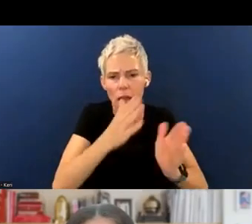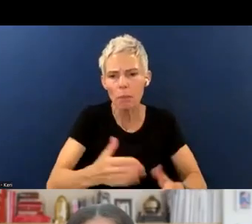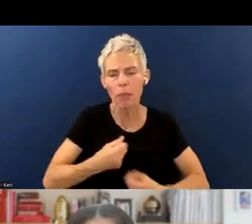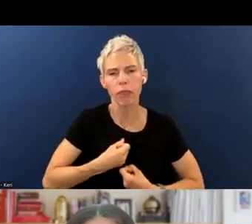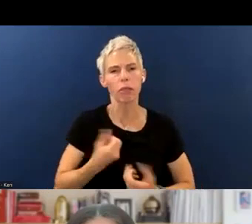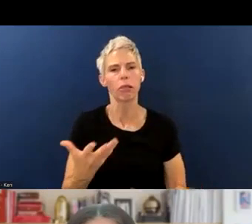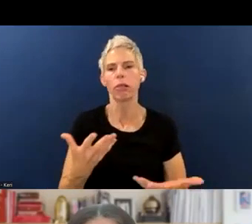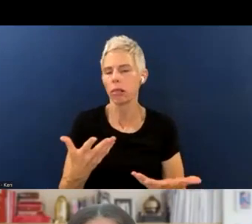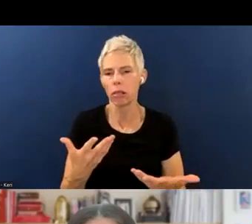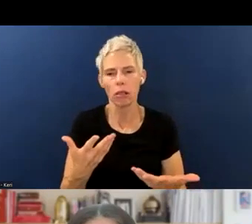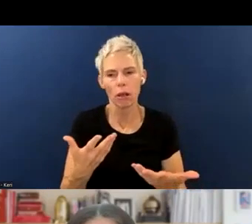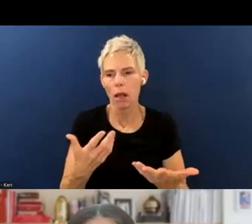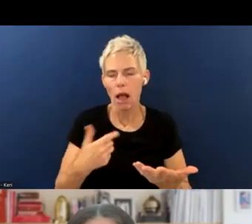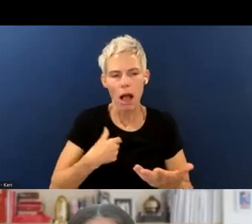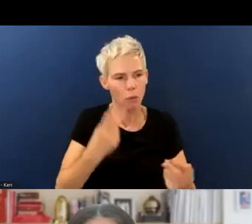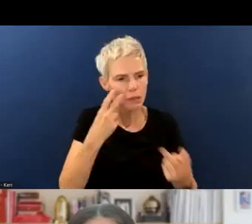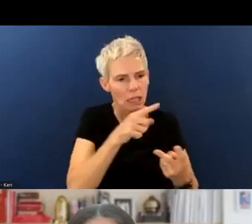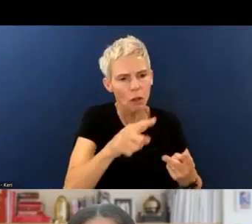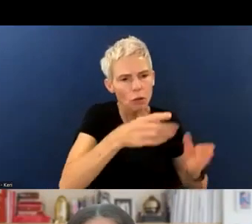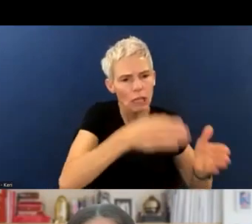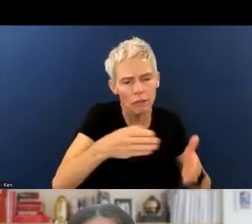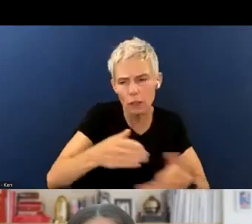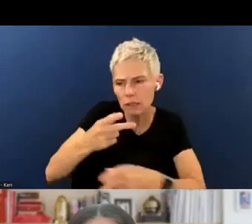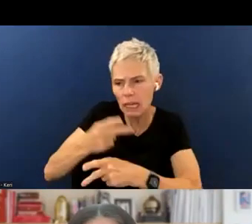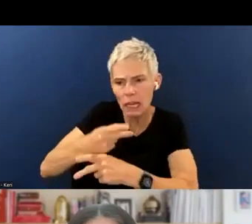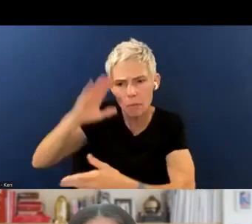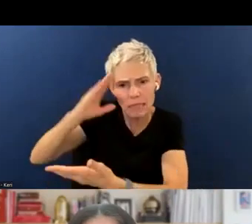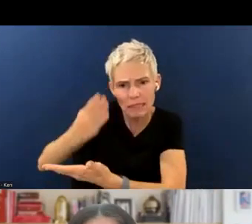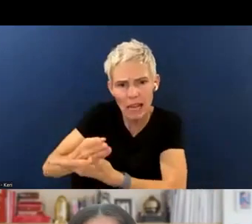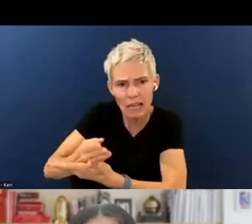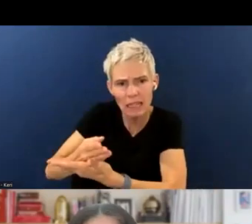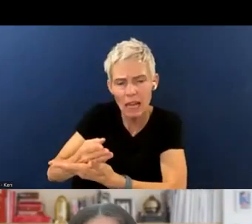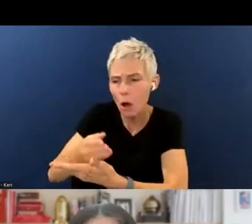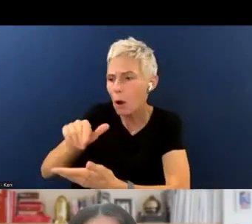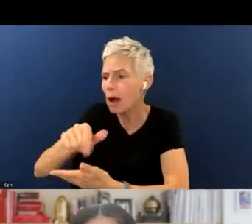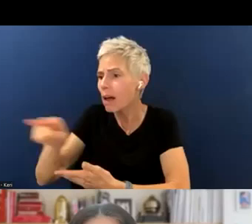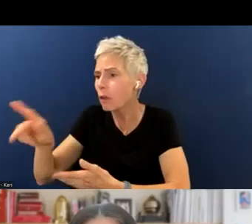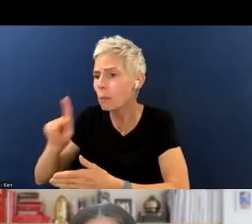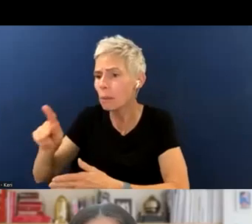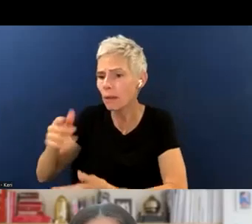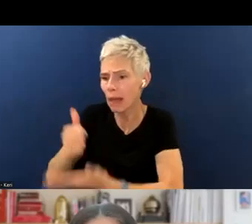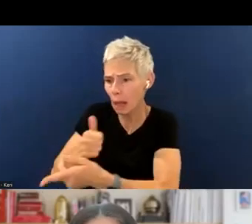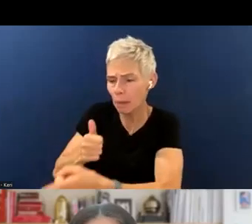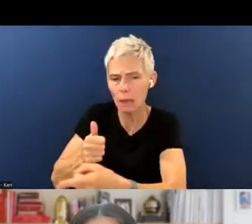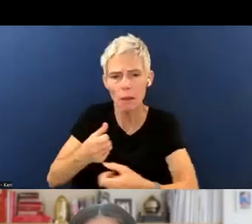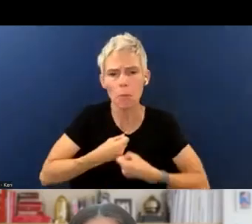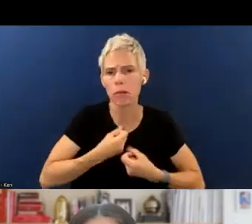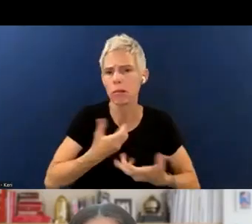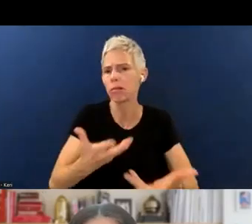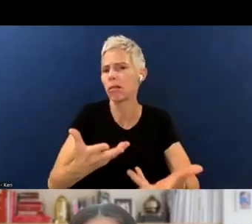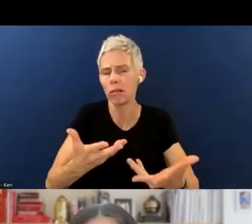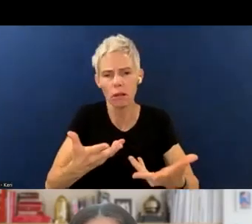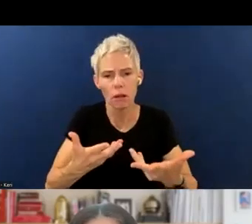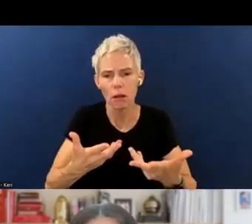are taking care of my son or those around them are getting burned out. And because I also had a tech background, I said, like, what are some of the